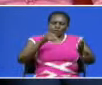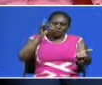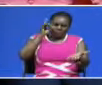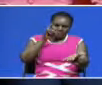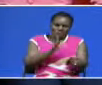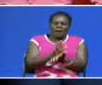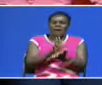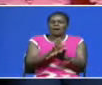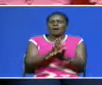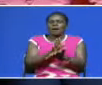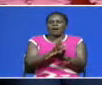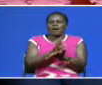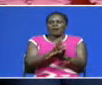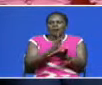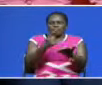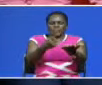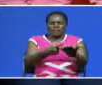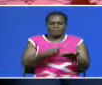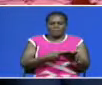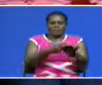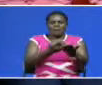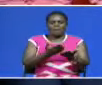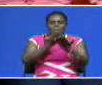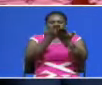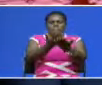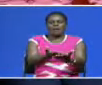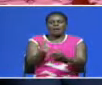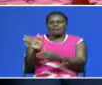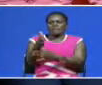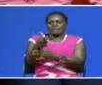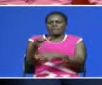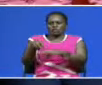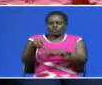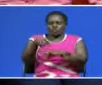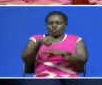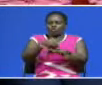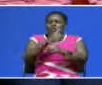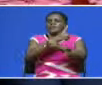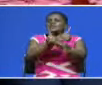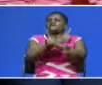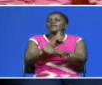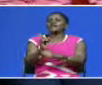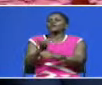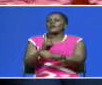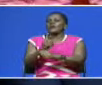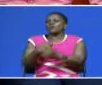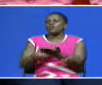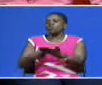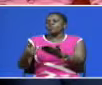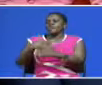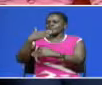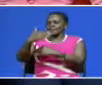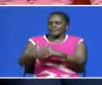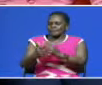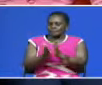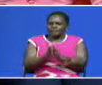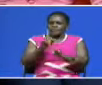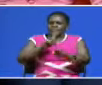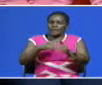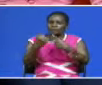impeachment motion. The motion was tabled Thursday, with Sonko expected to defend himself next week. But even as he